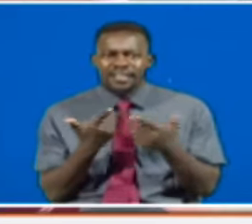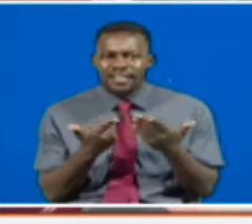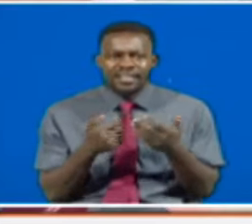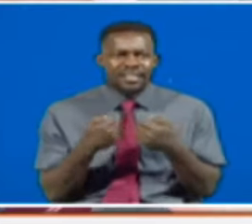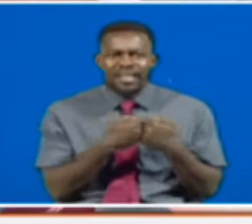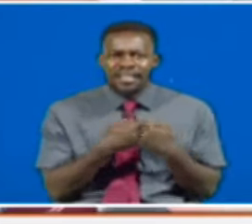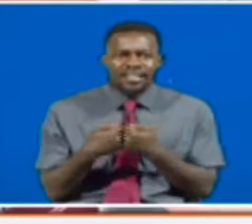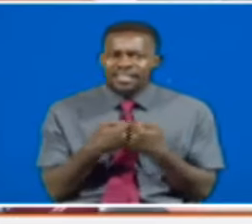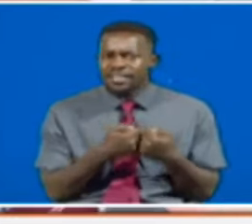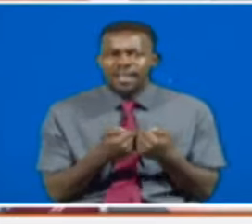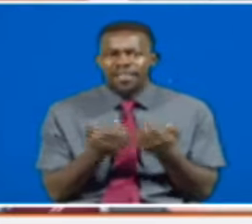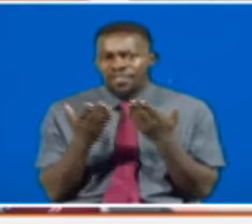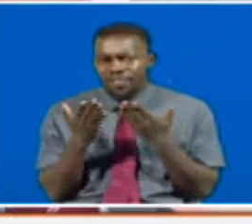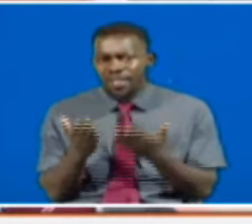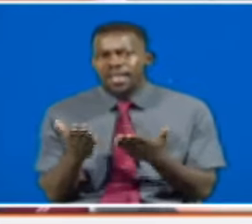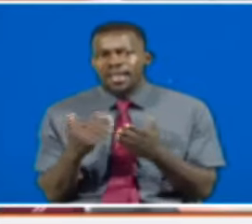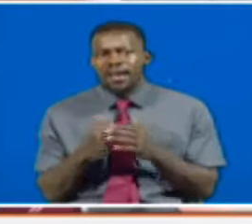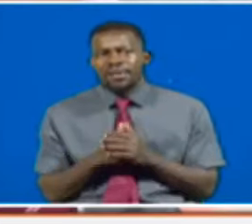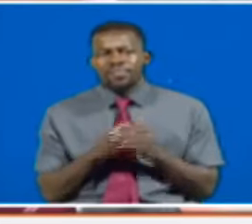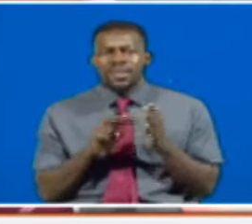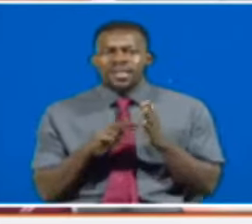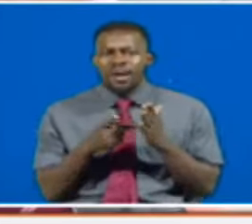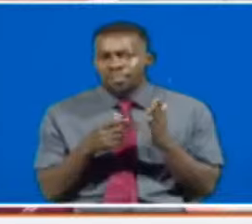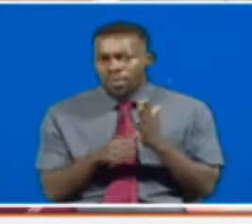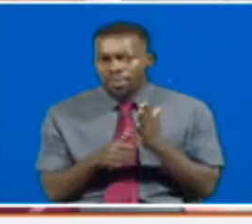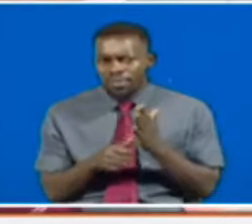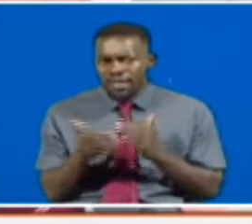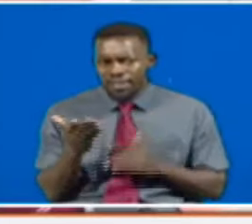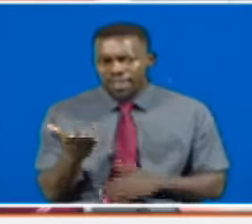know, a problem coming in.